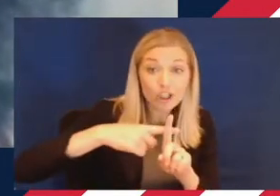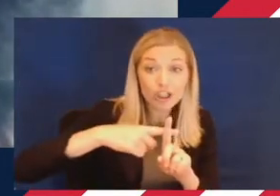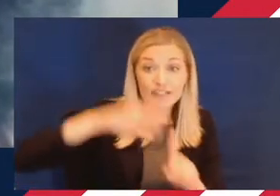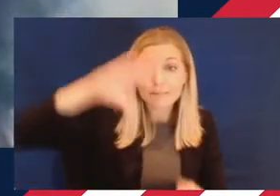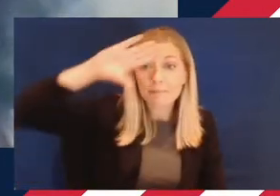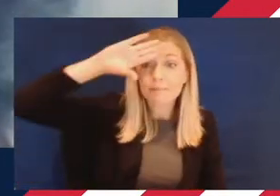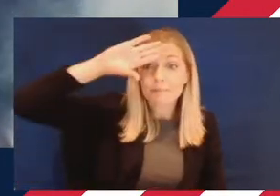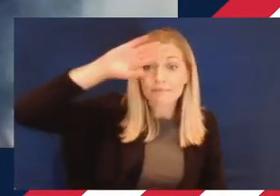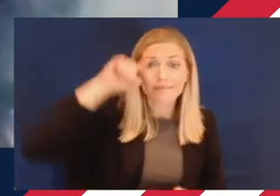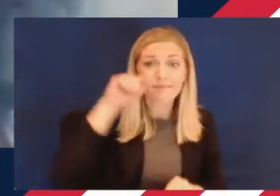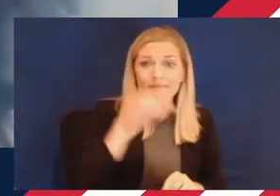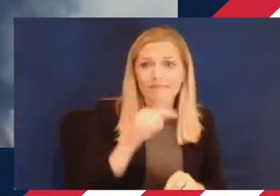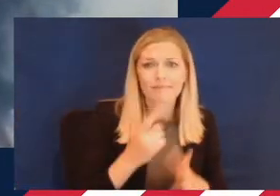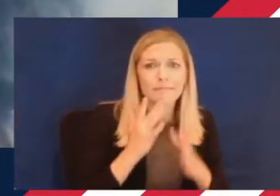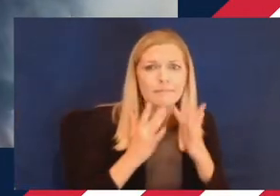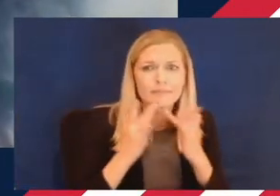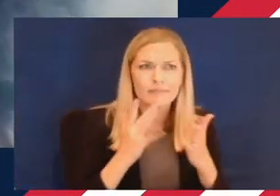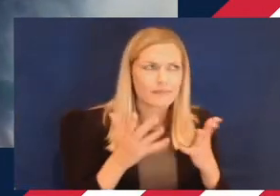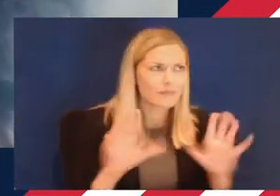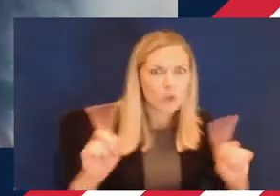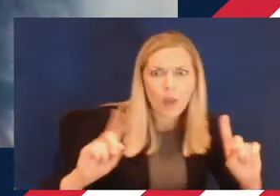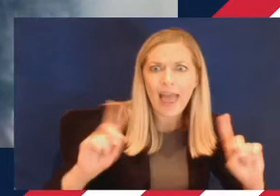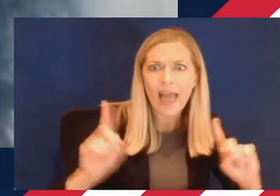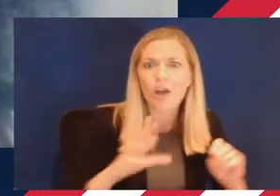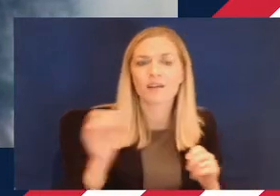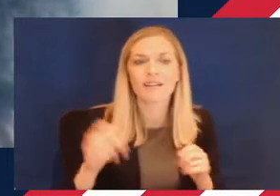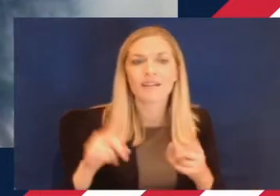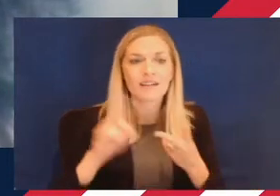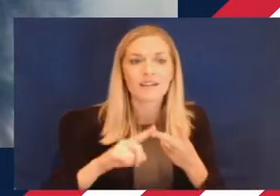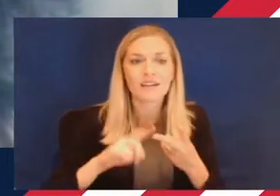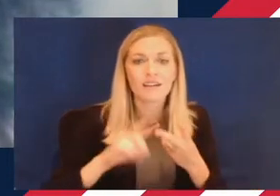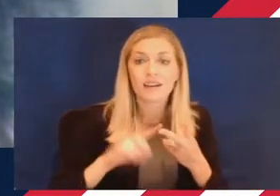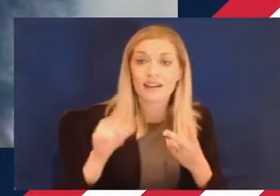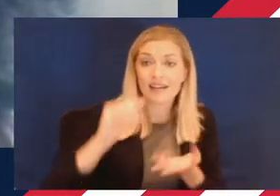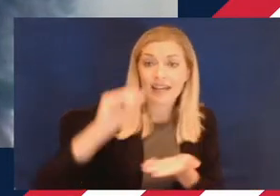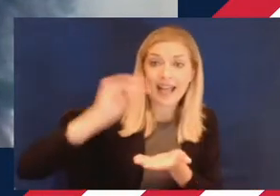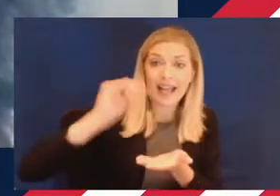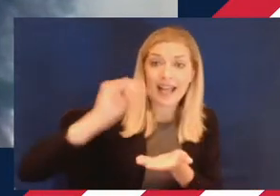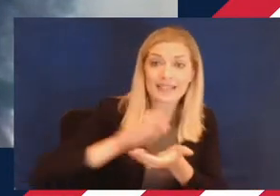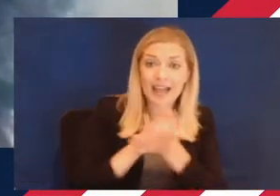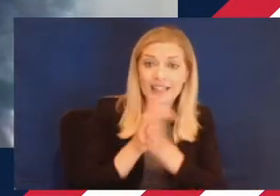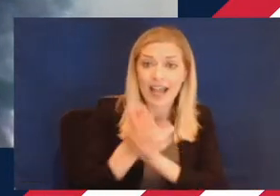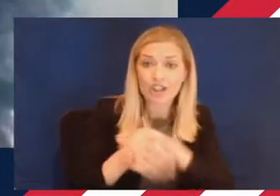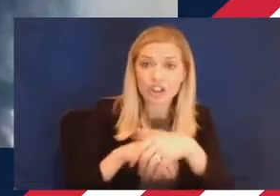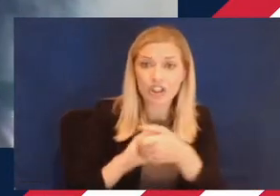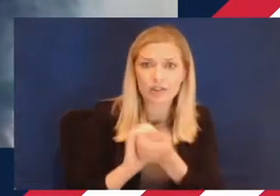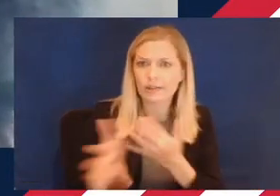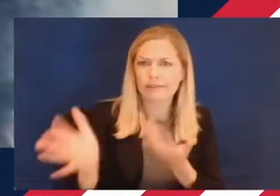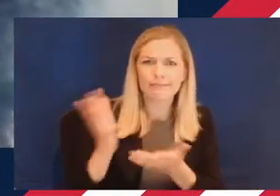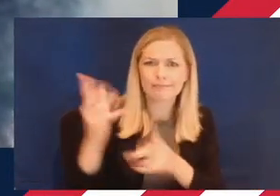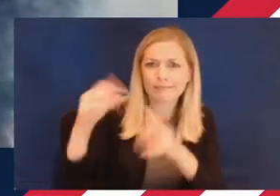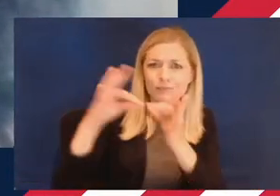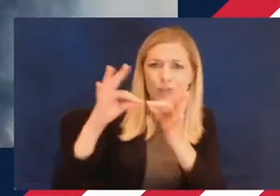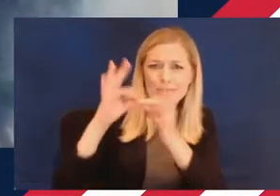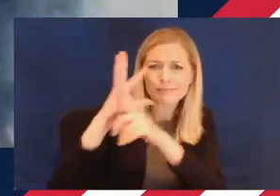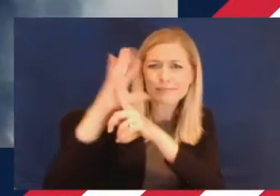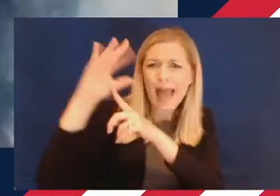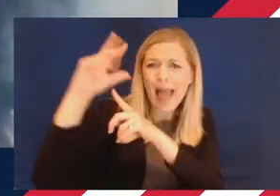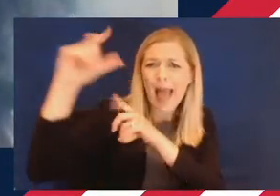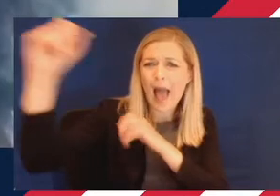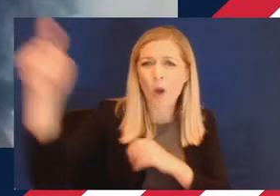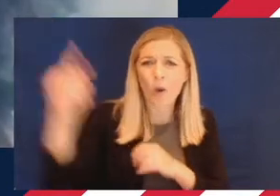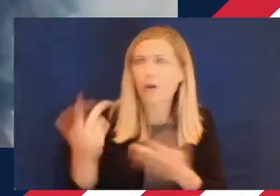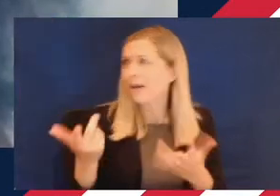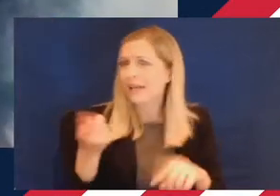sanitizer skyrocketed and wipes were nowhere in sight. I feared for what was in store the weeks ahead. Even though